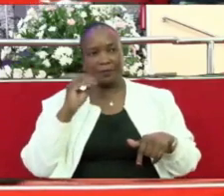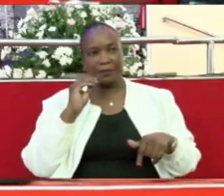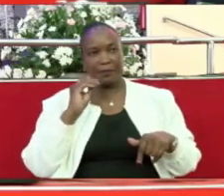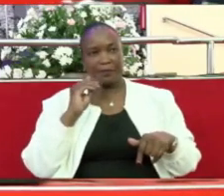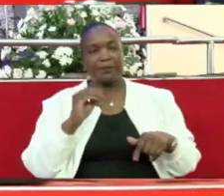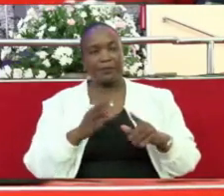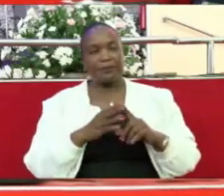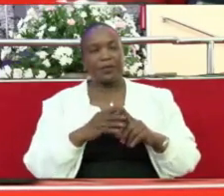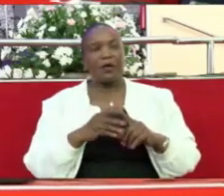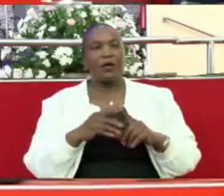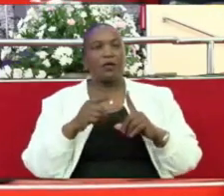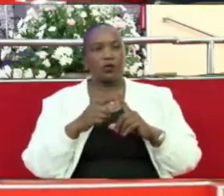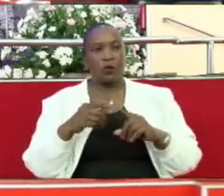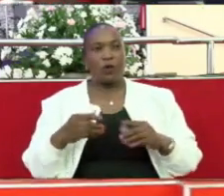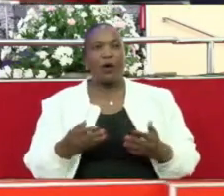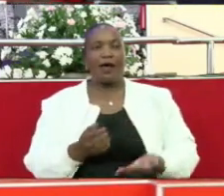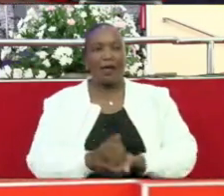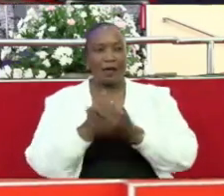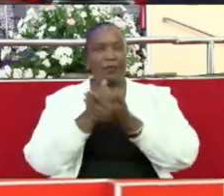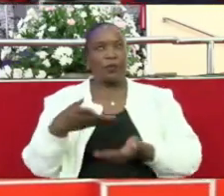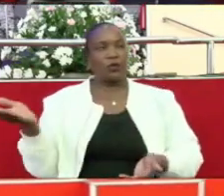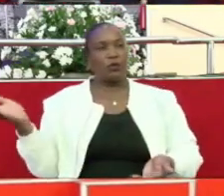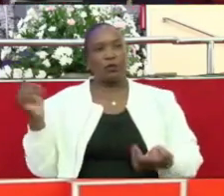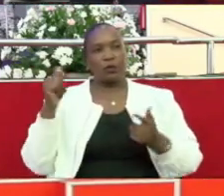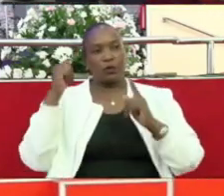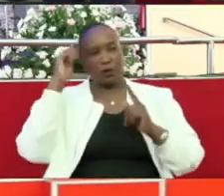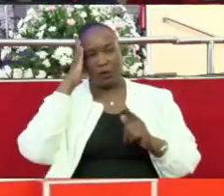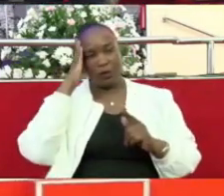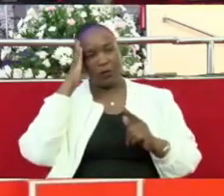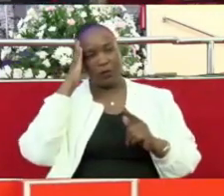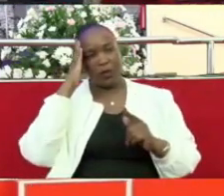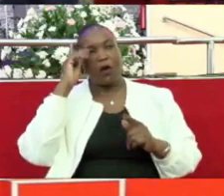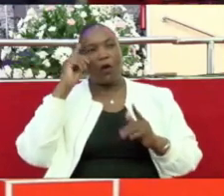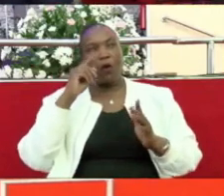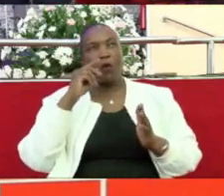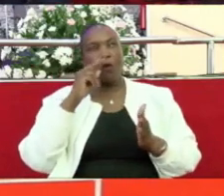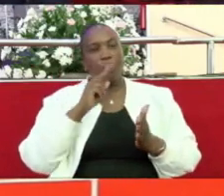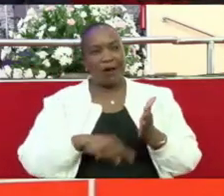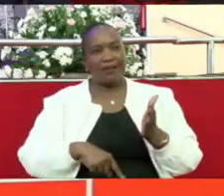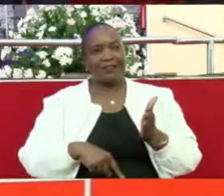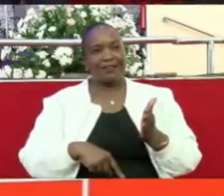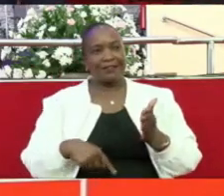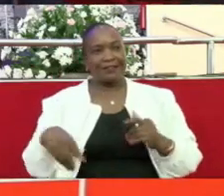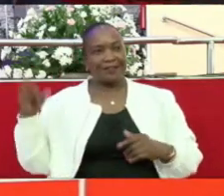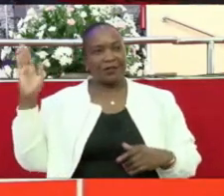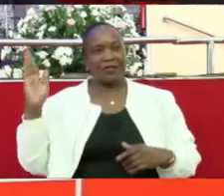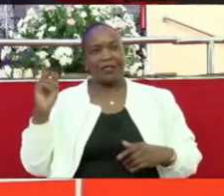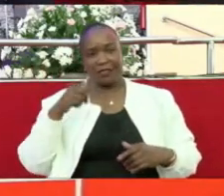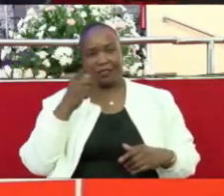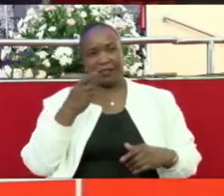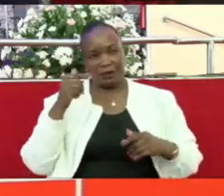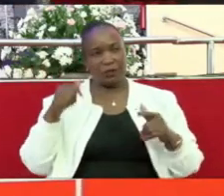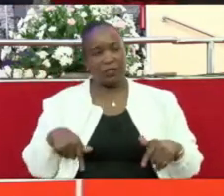Kukusaidia kujua Bwana Mungu anasema nini kwako na mimi. And therefore this portion of scripture is not new. Kwa hivyo andiko hili si geni. You may have read